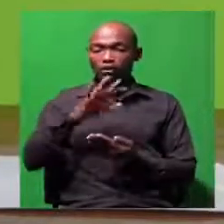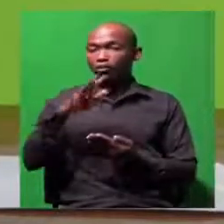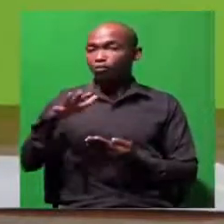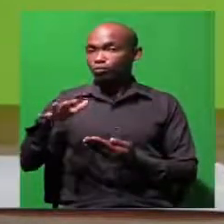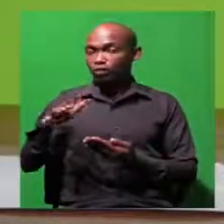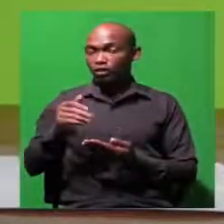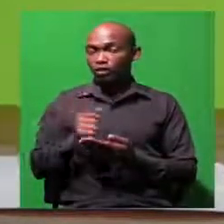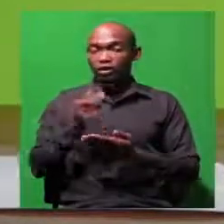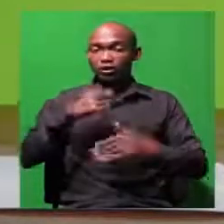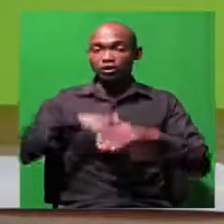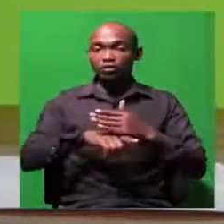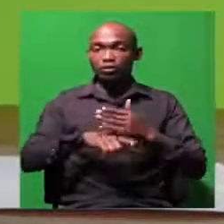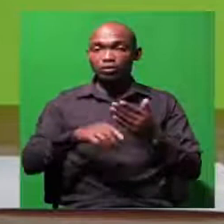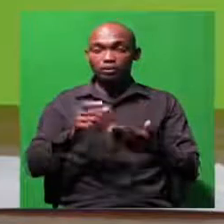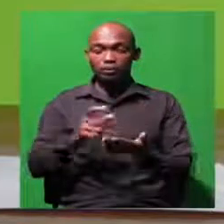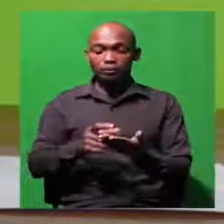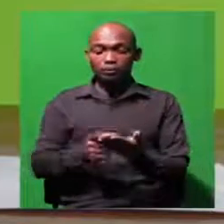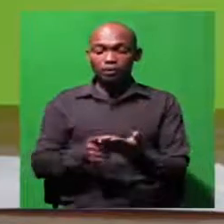the beaker